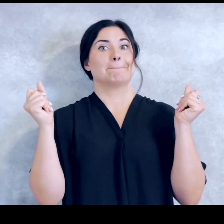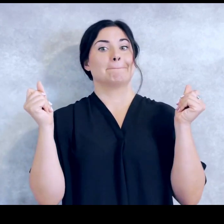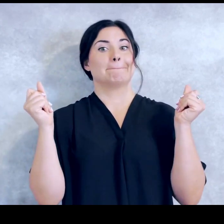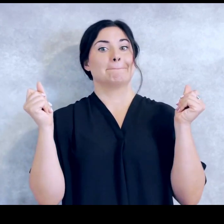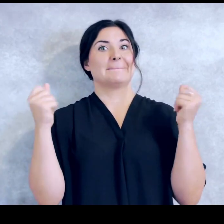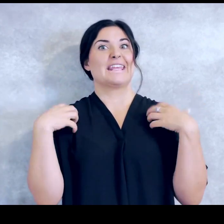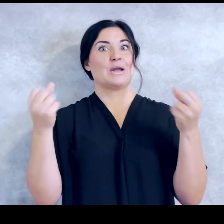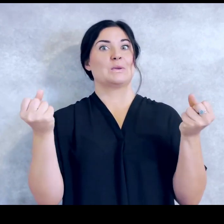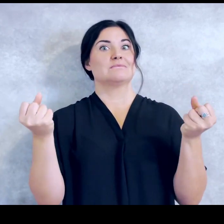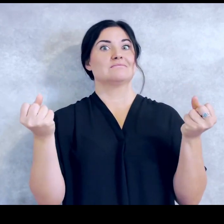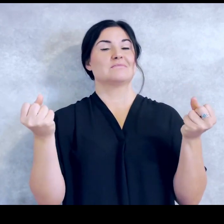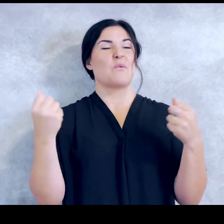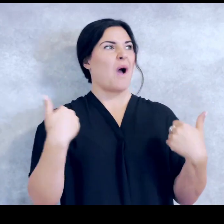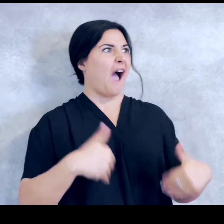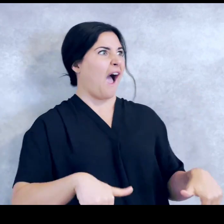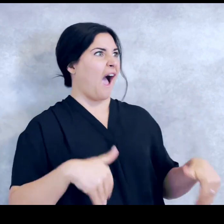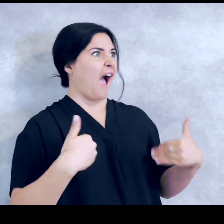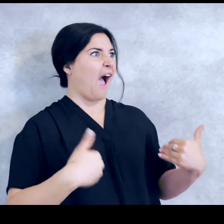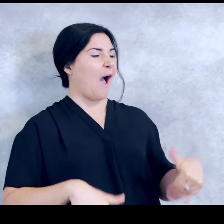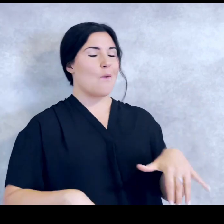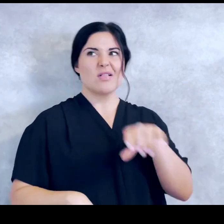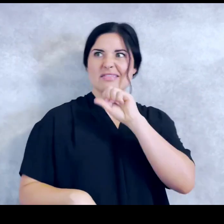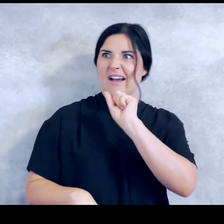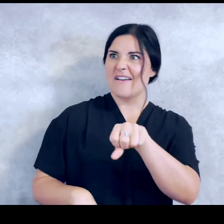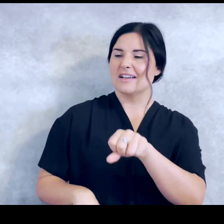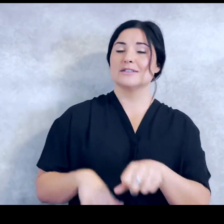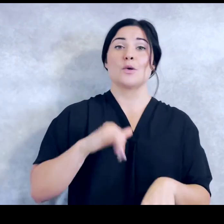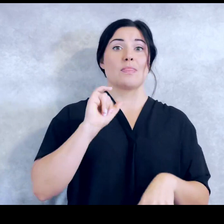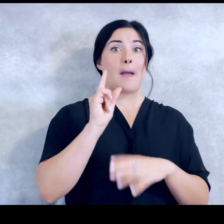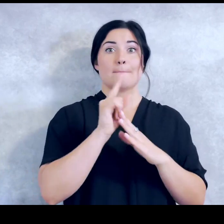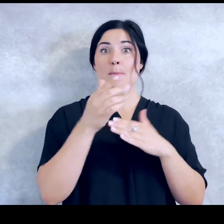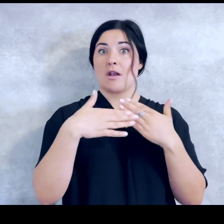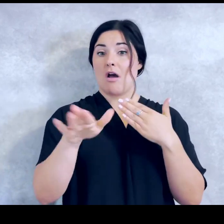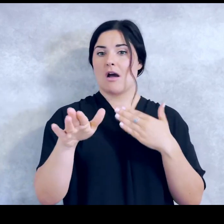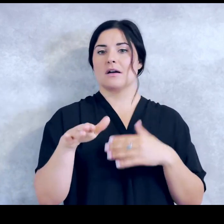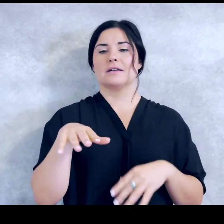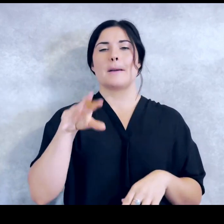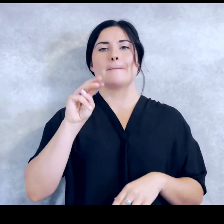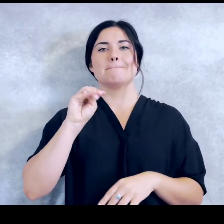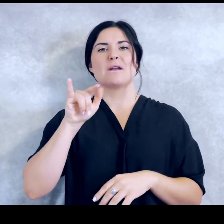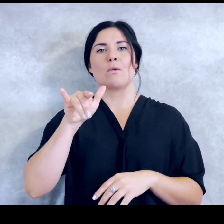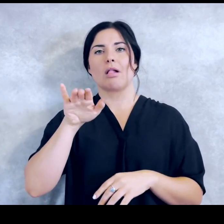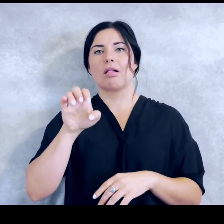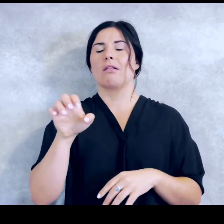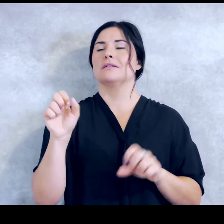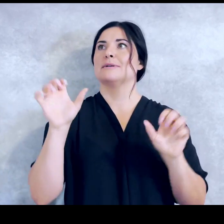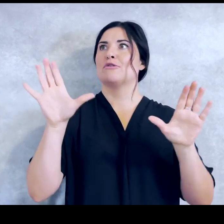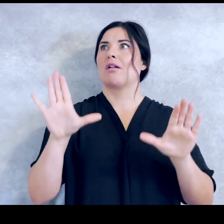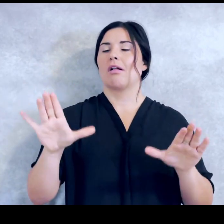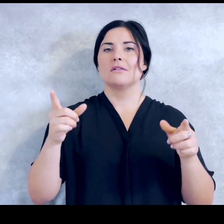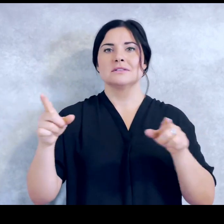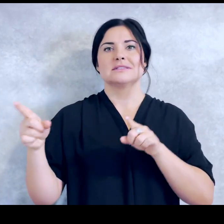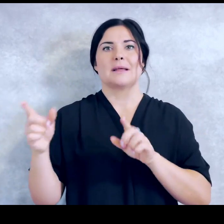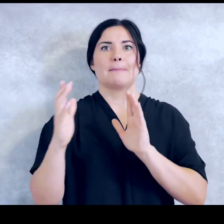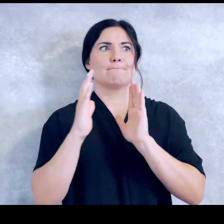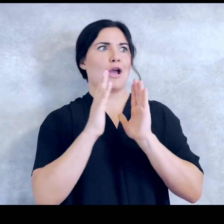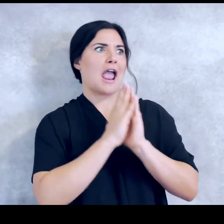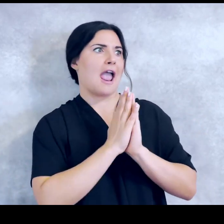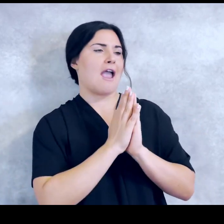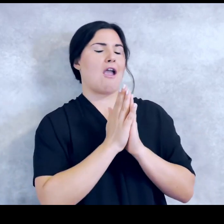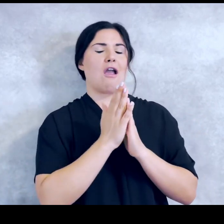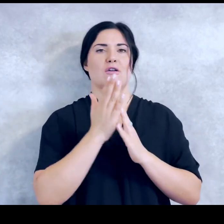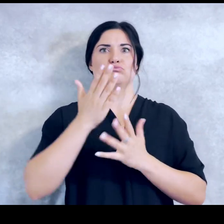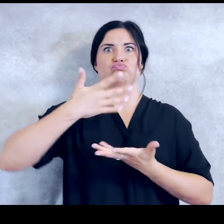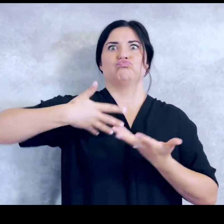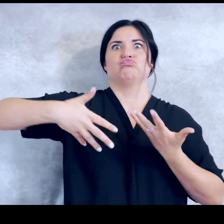Come on now. Yeah. I love it. Awesome. So from that moment on, man, miracles and just the power of prayer and